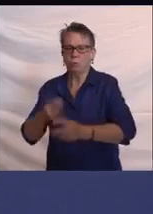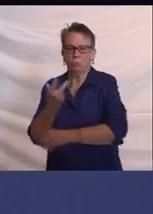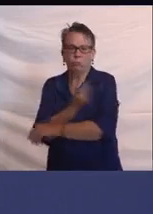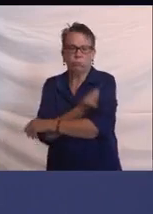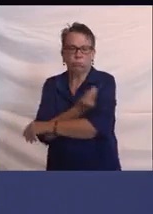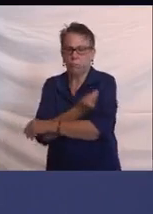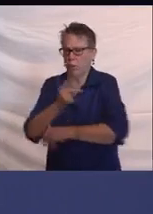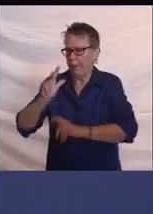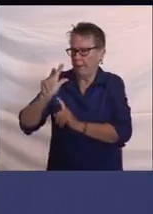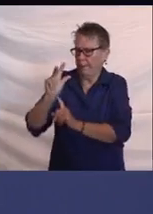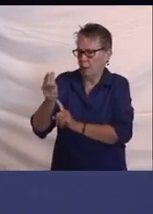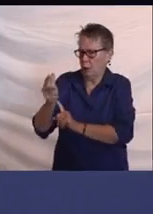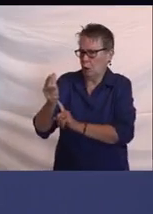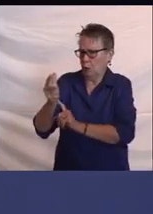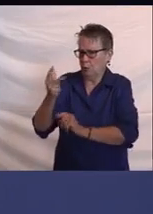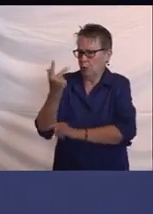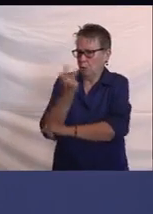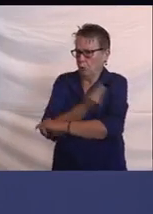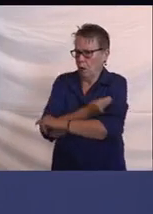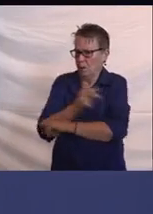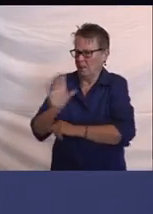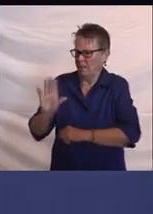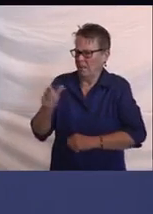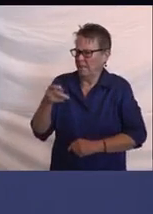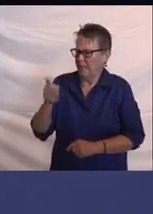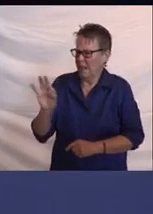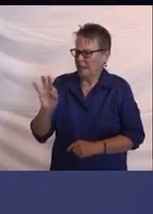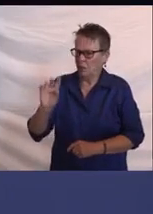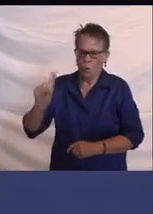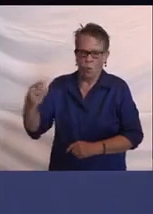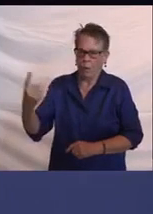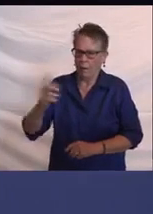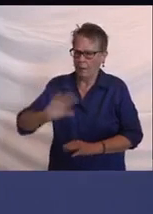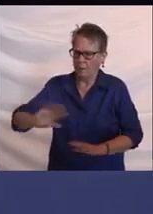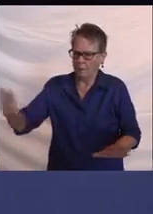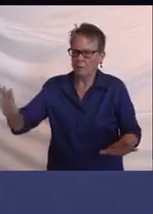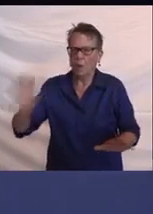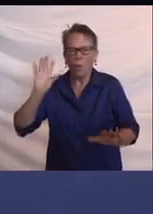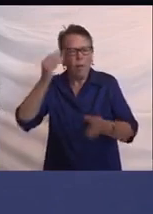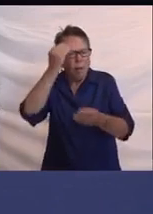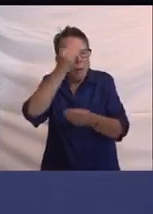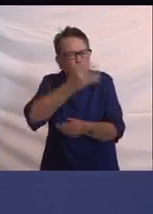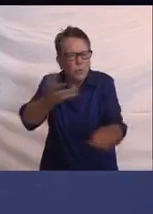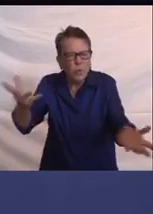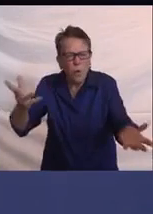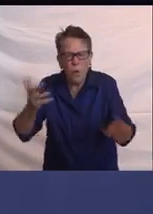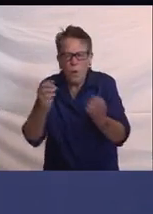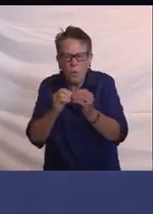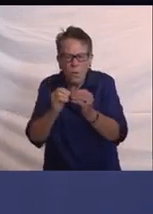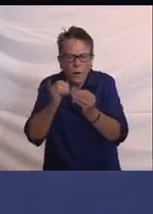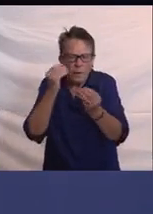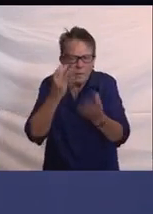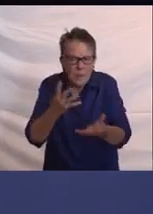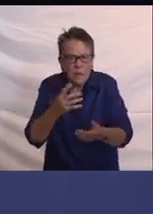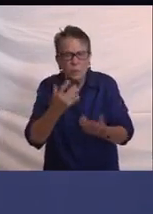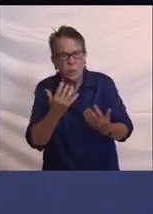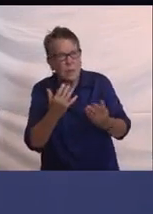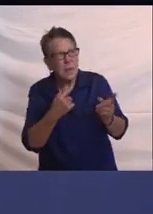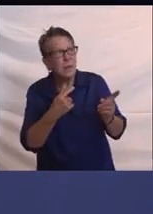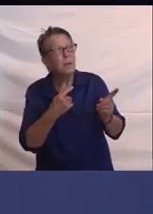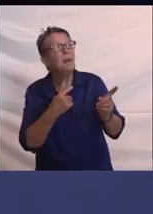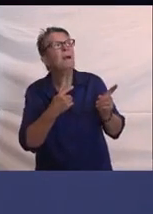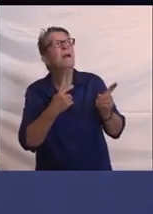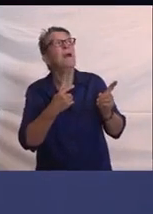further guidance. We will provide updates to the public once eligibility guidance is available. As